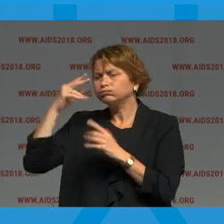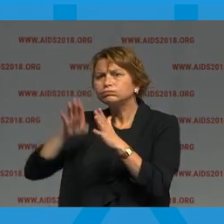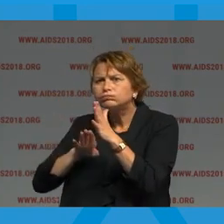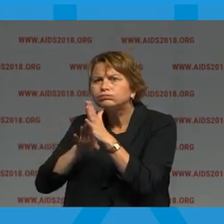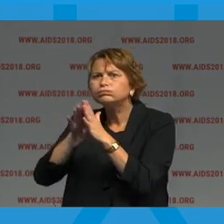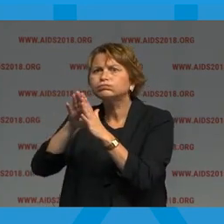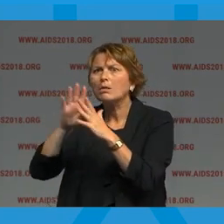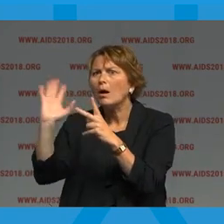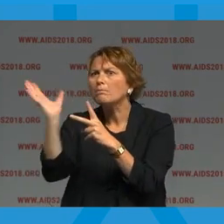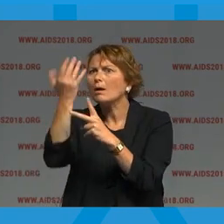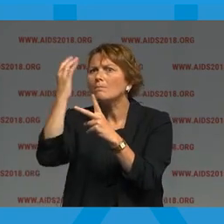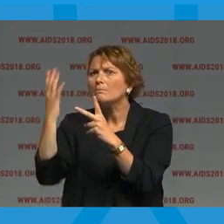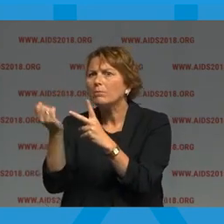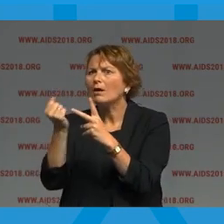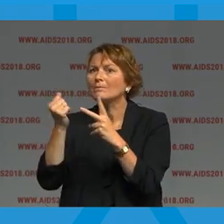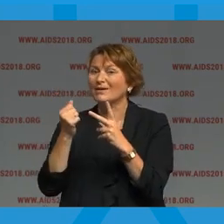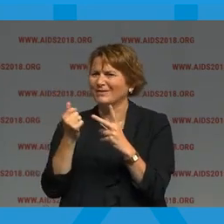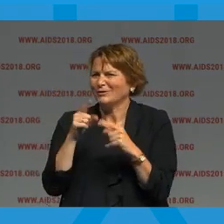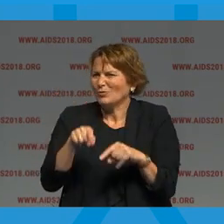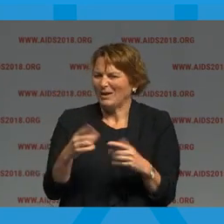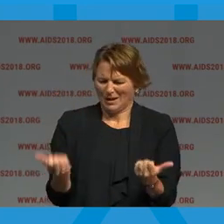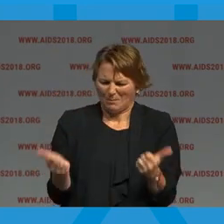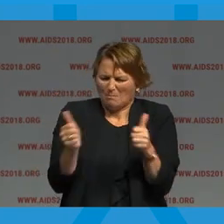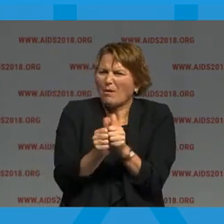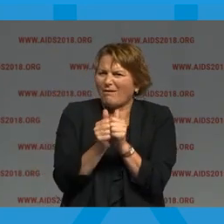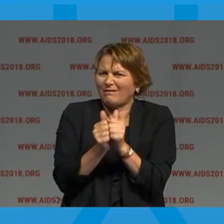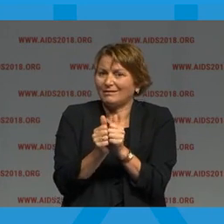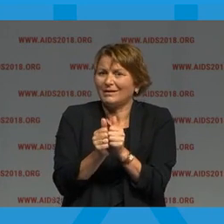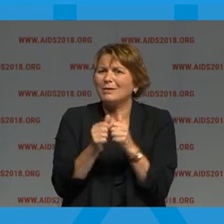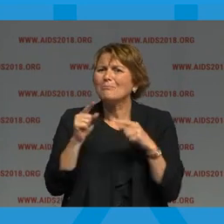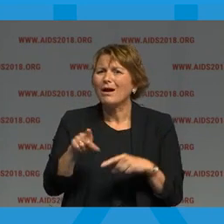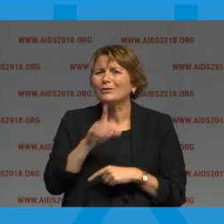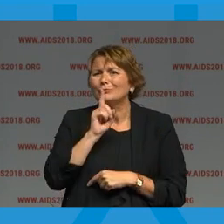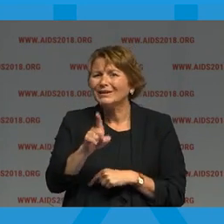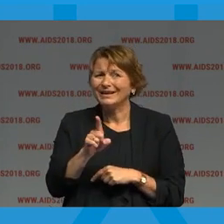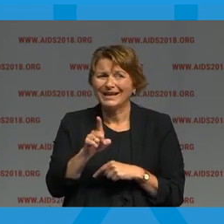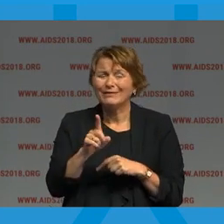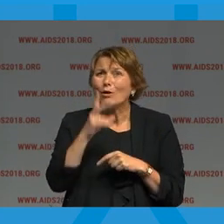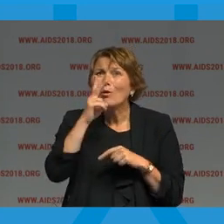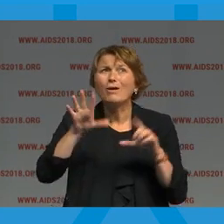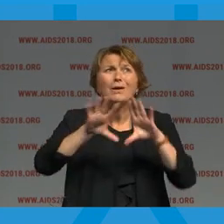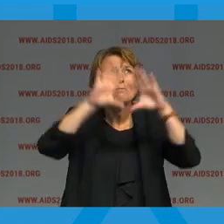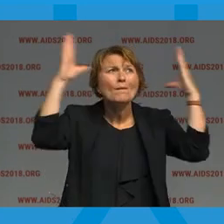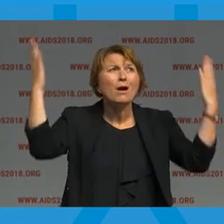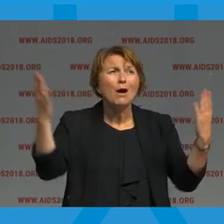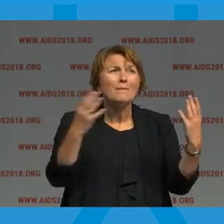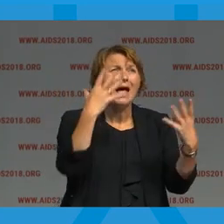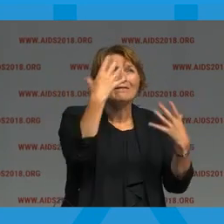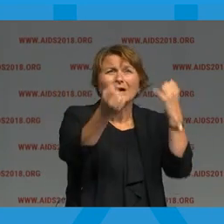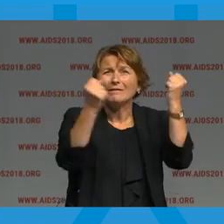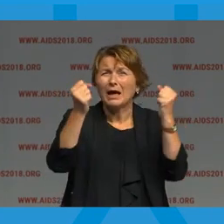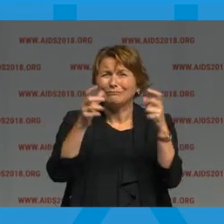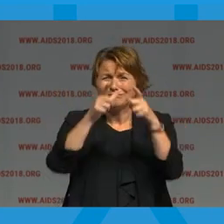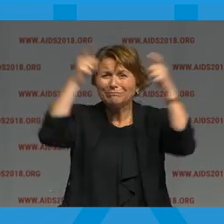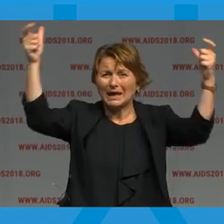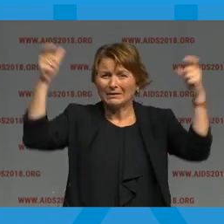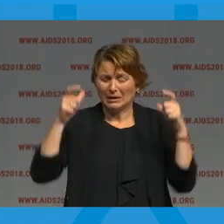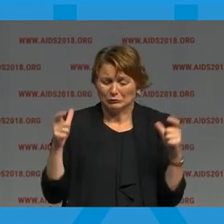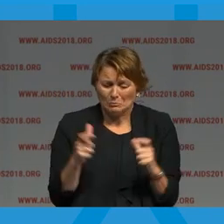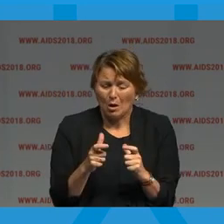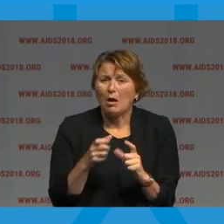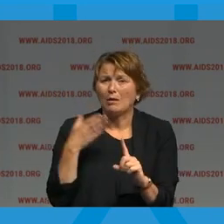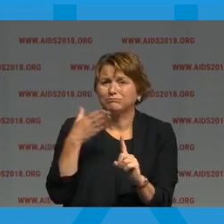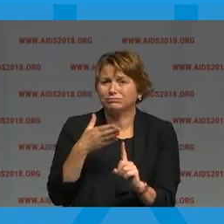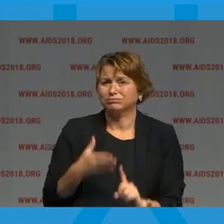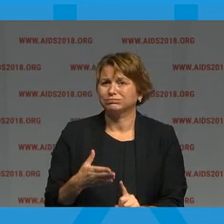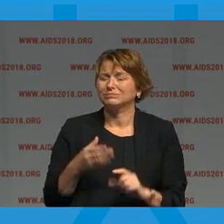the end, this collaboration is found at a very small level. And you will agree with me, this is the capacity